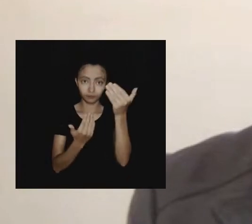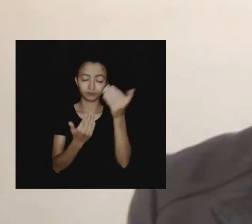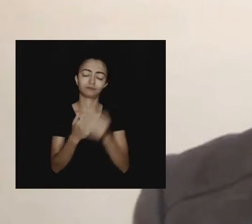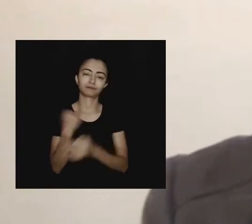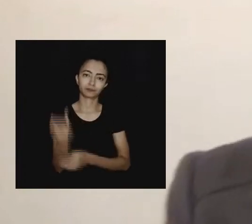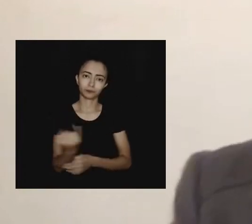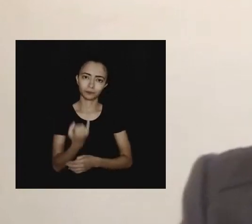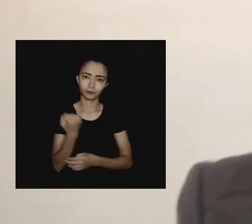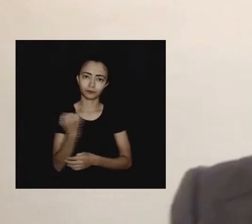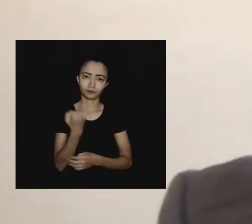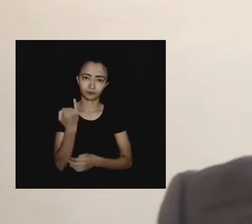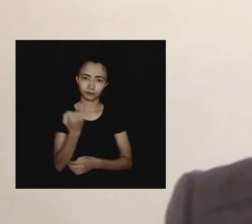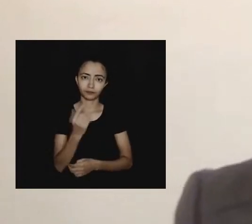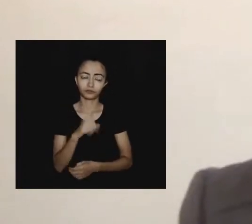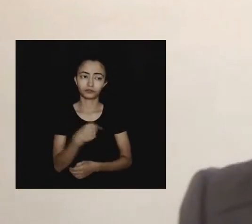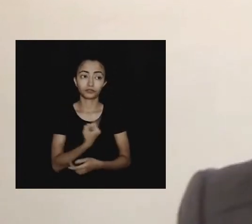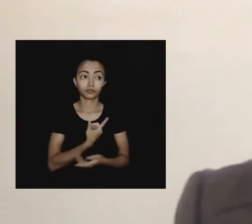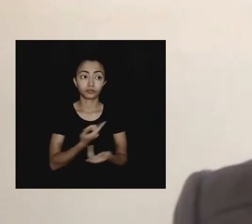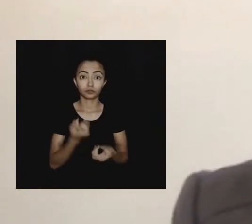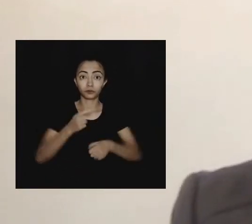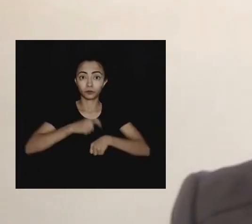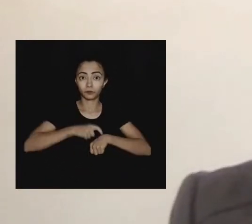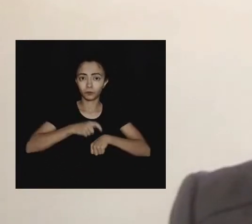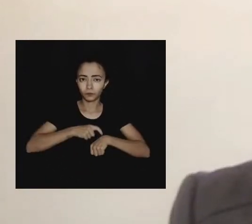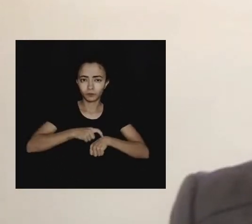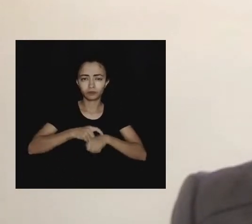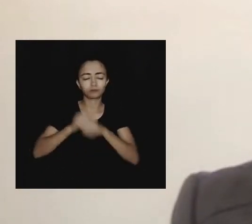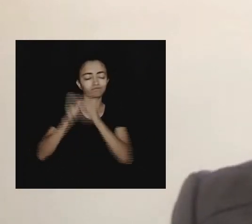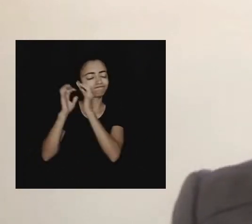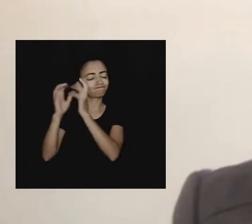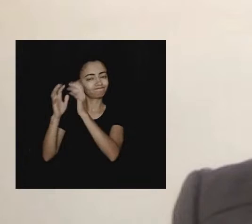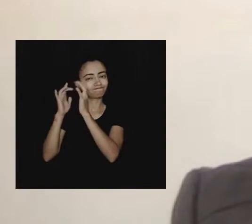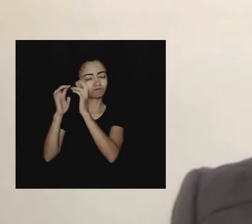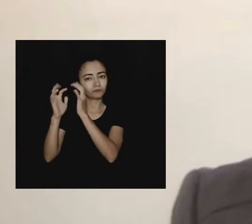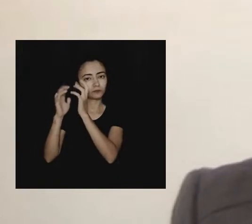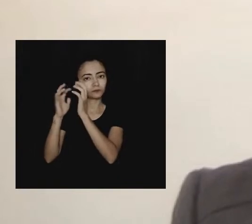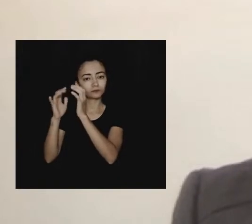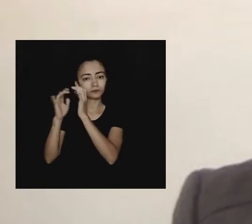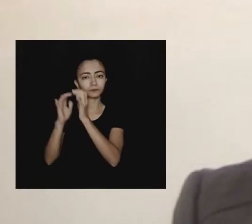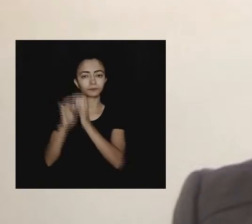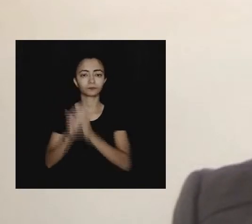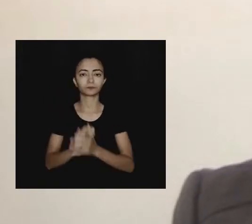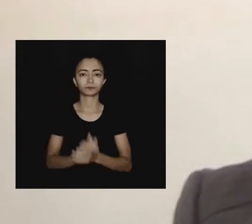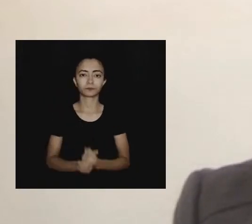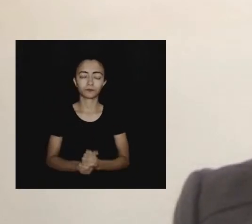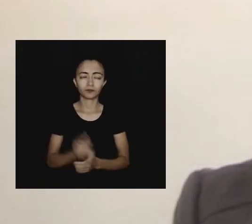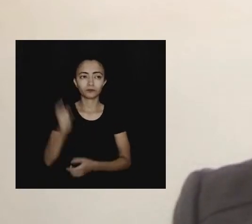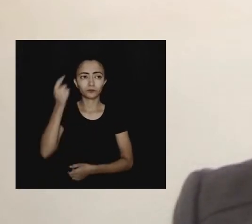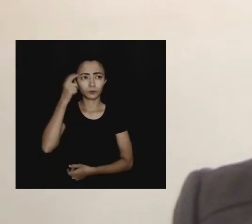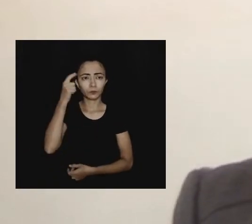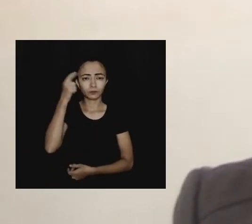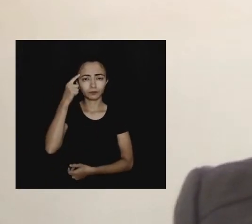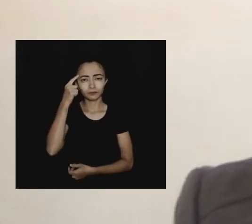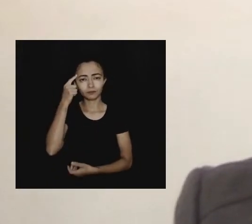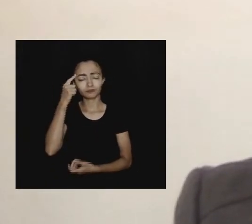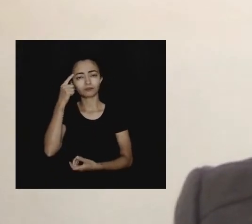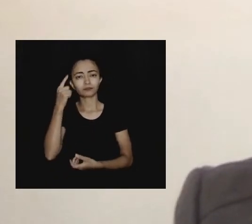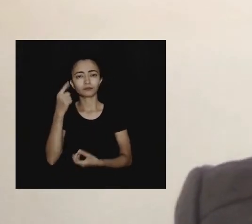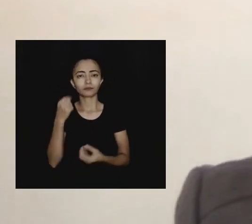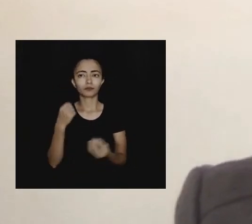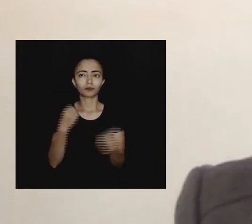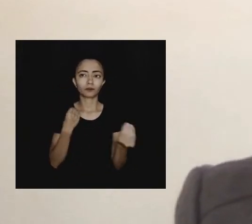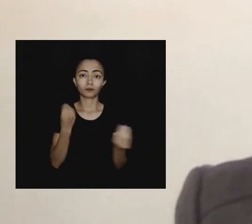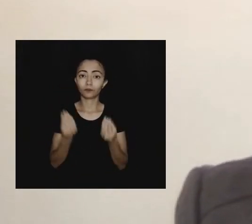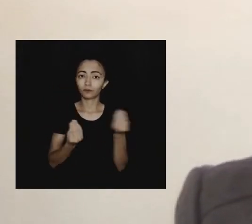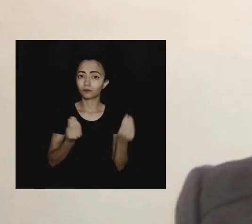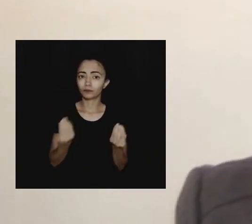Thank you, Rodrigo. It's really important for us to have this moment of reflection and